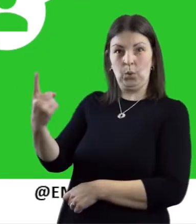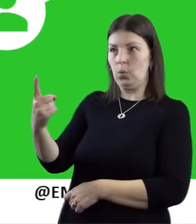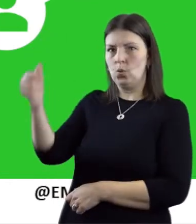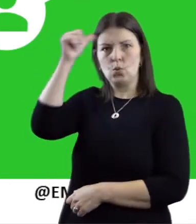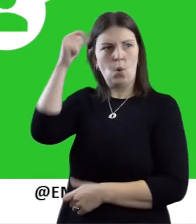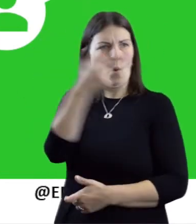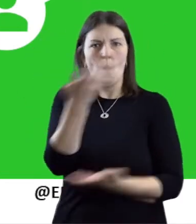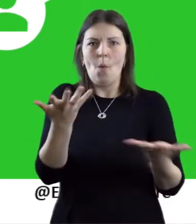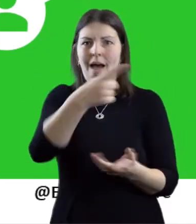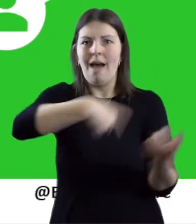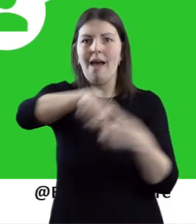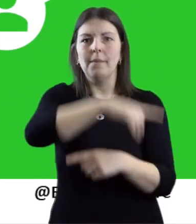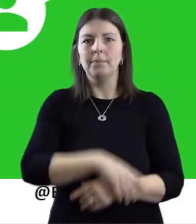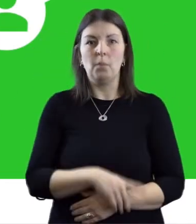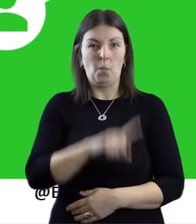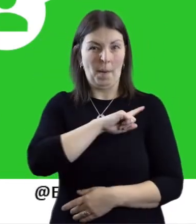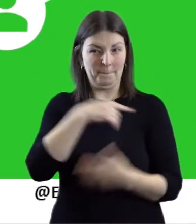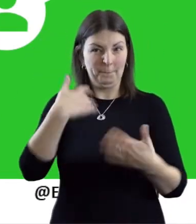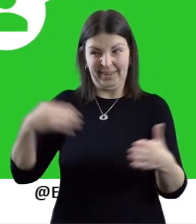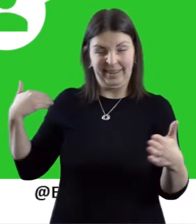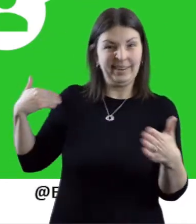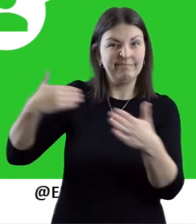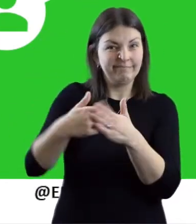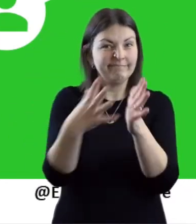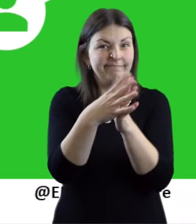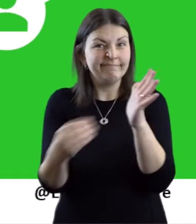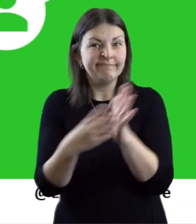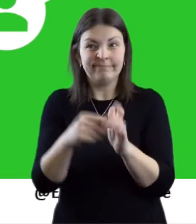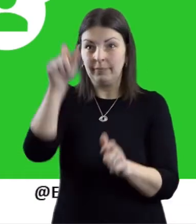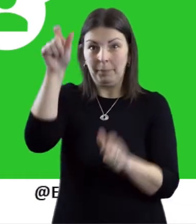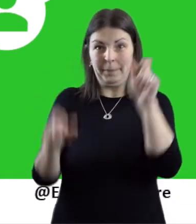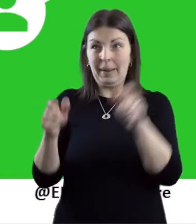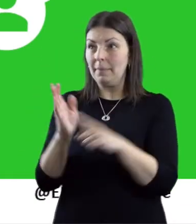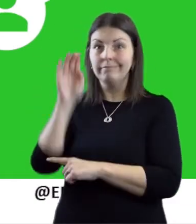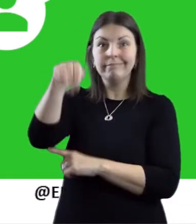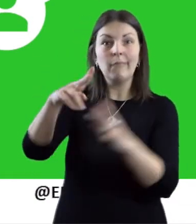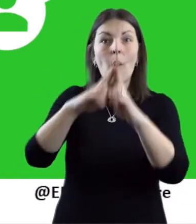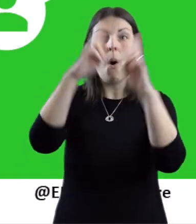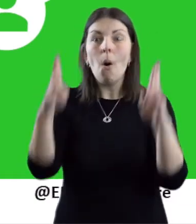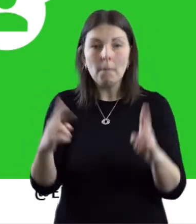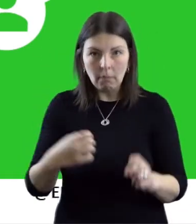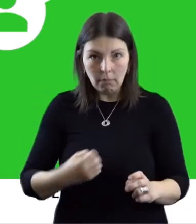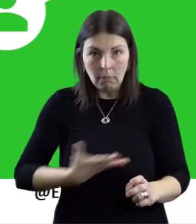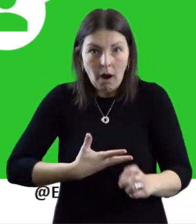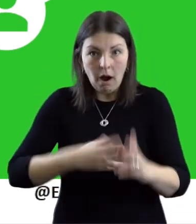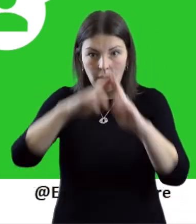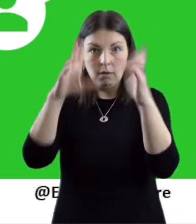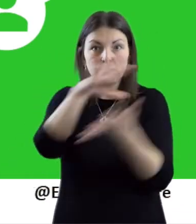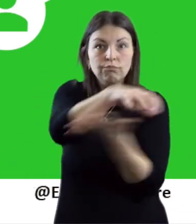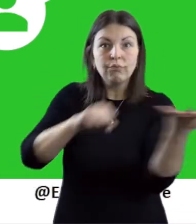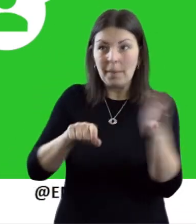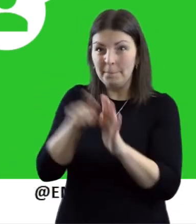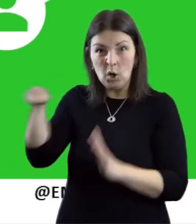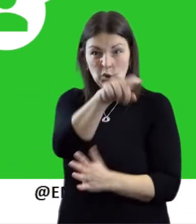privacy sections of these documents so that you are aware of what data and personal information may be recorded when you sign up and how they may use